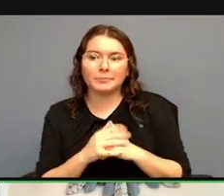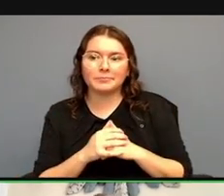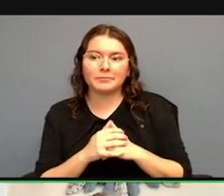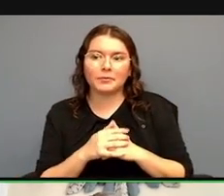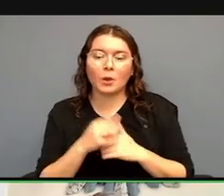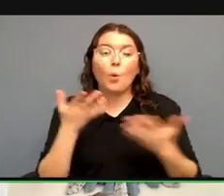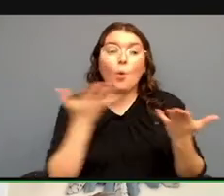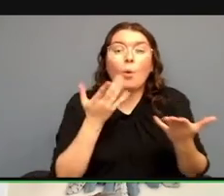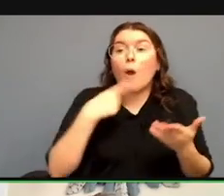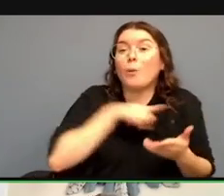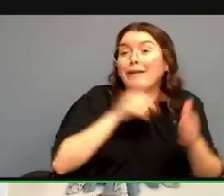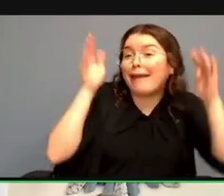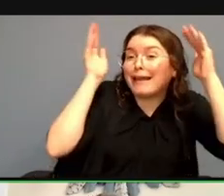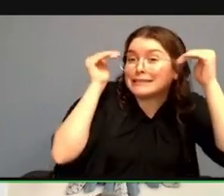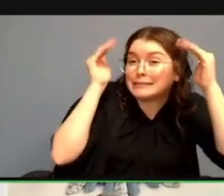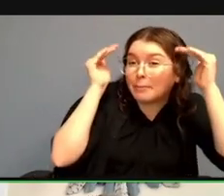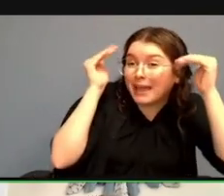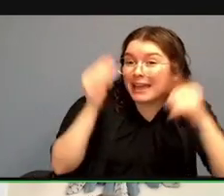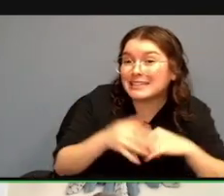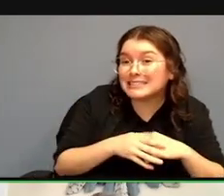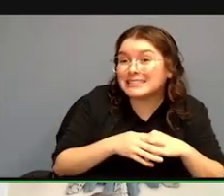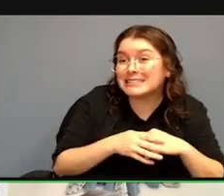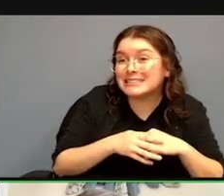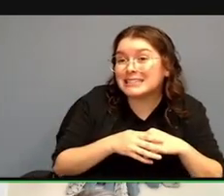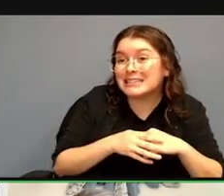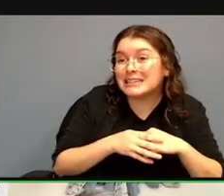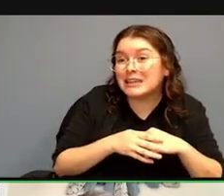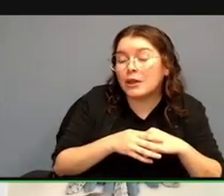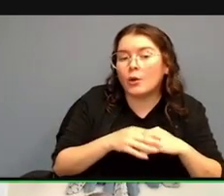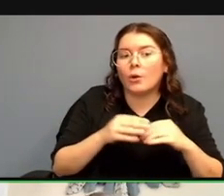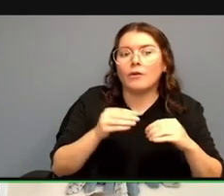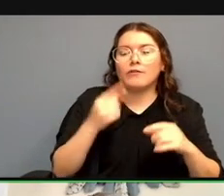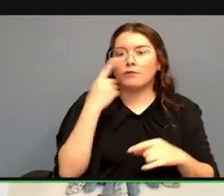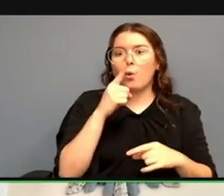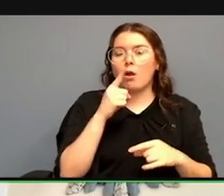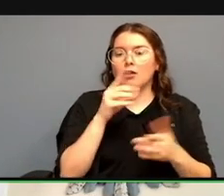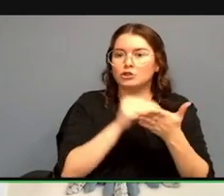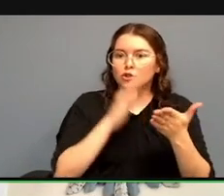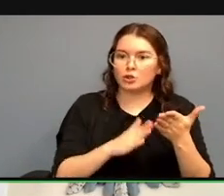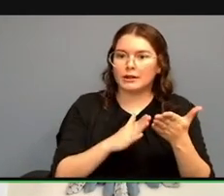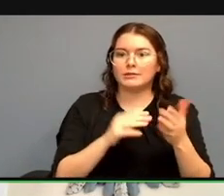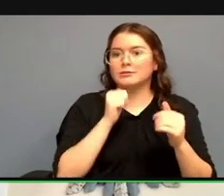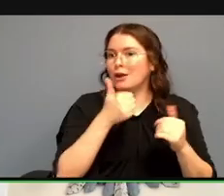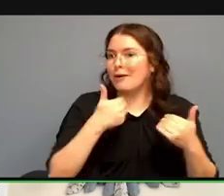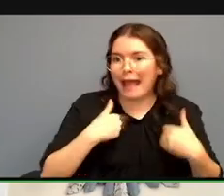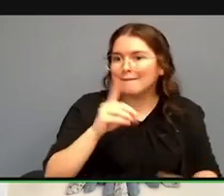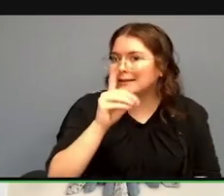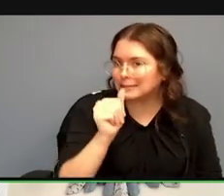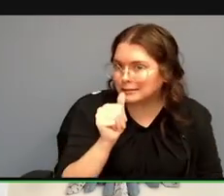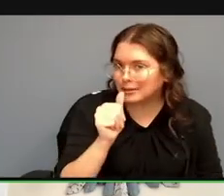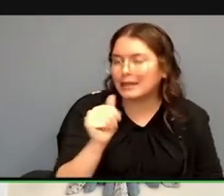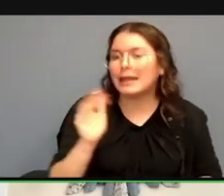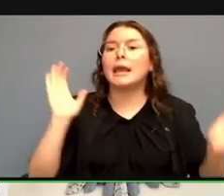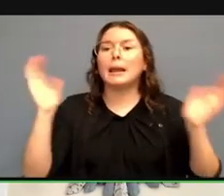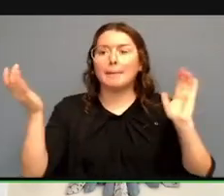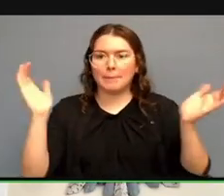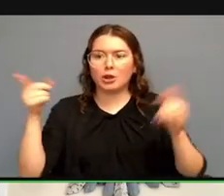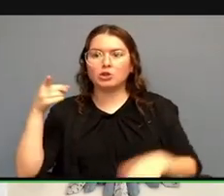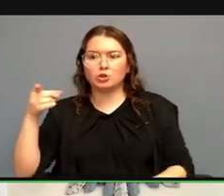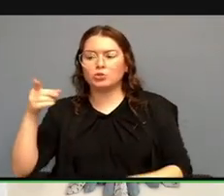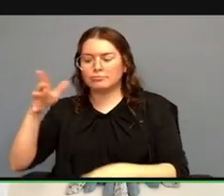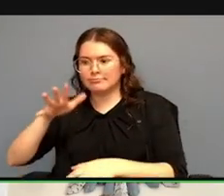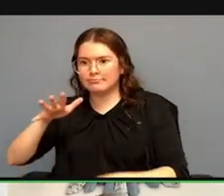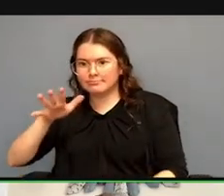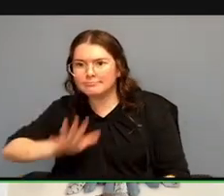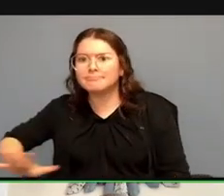we expect from someone who would be considered non-disabled, and drawing comparisons to a population that